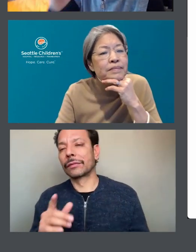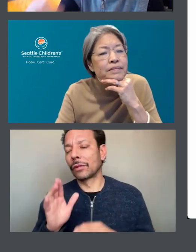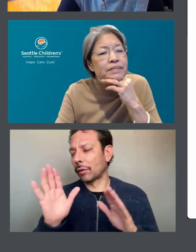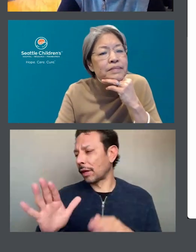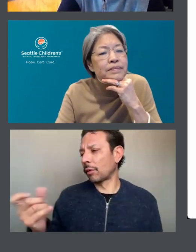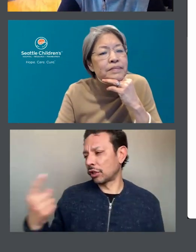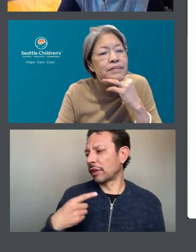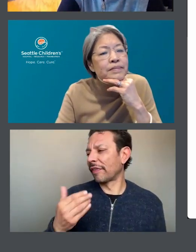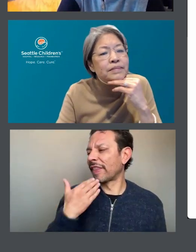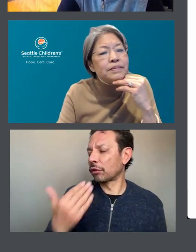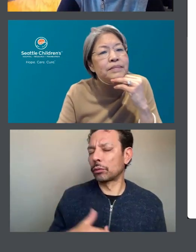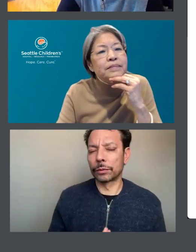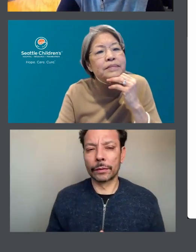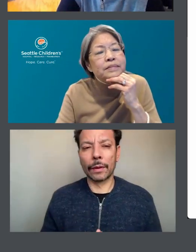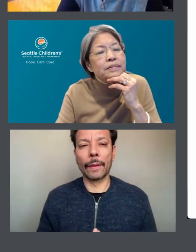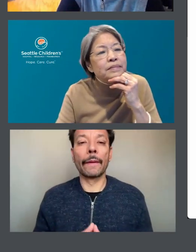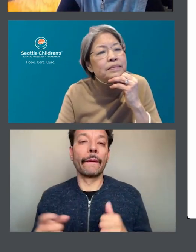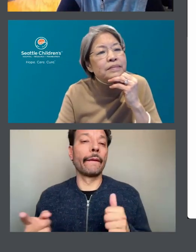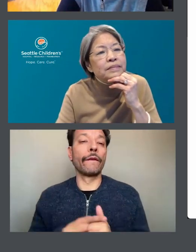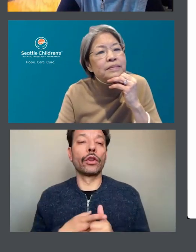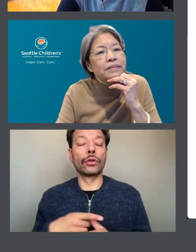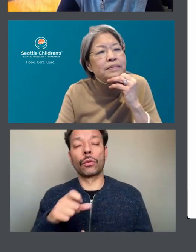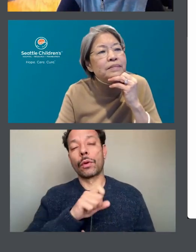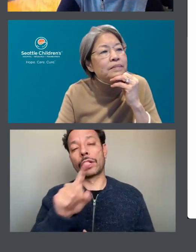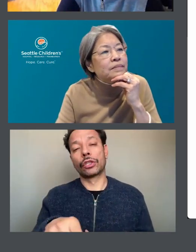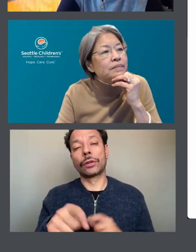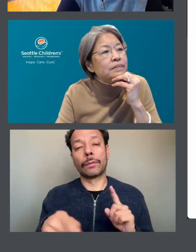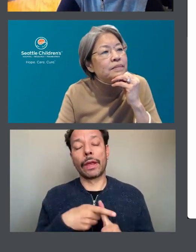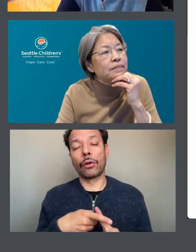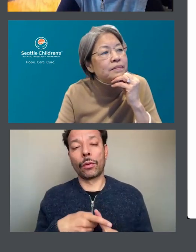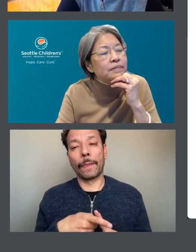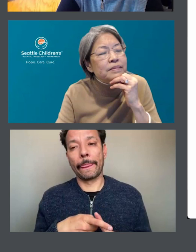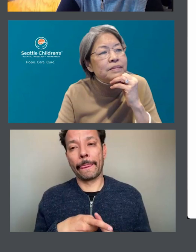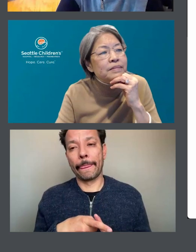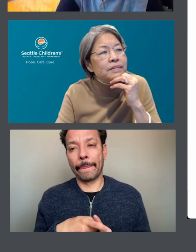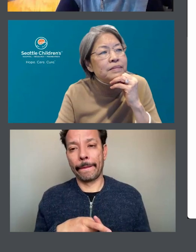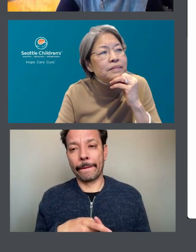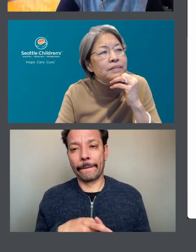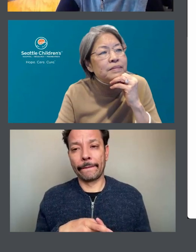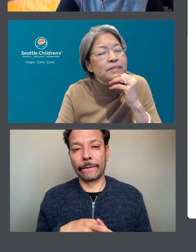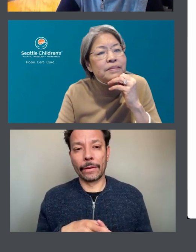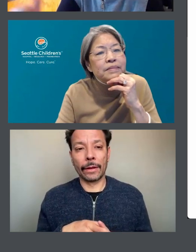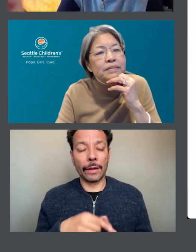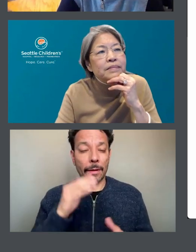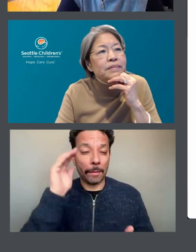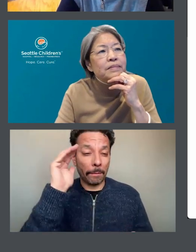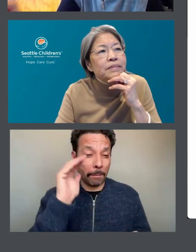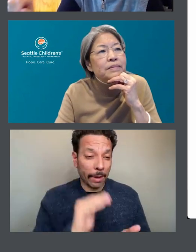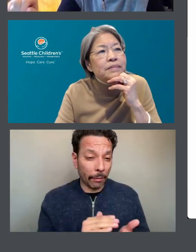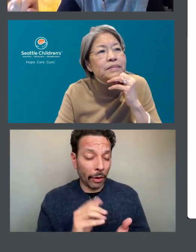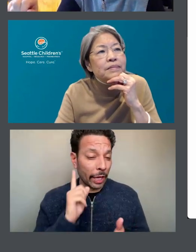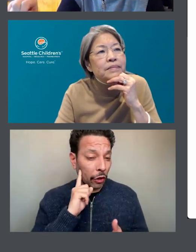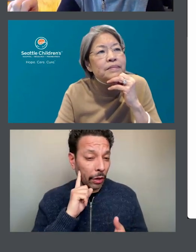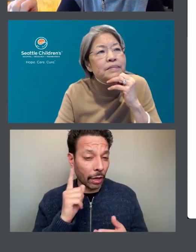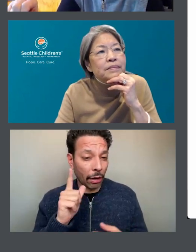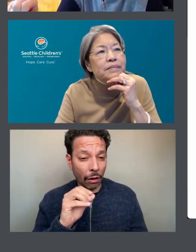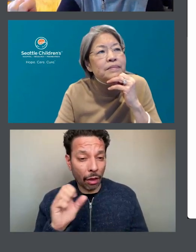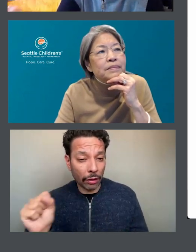you. So your first question about the minimal hearing loss data